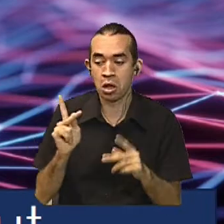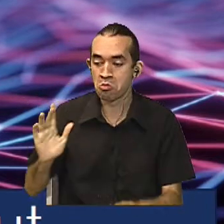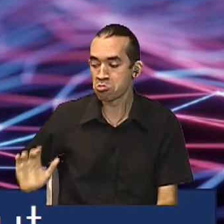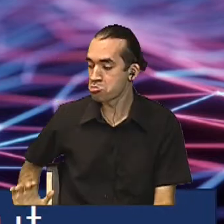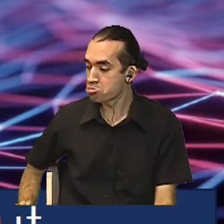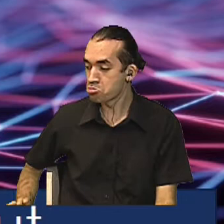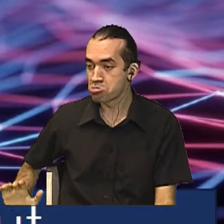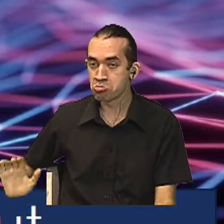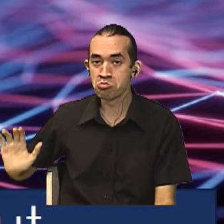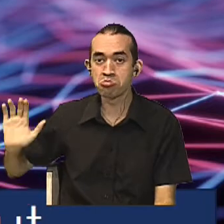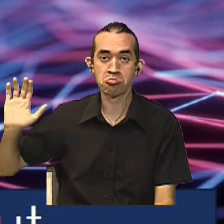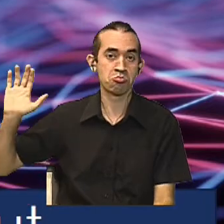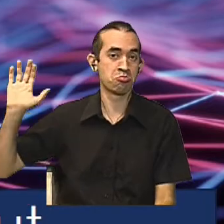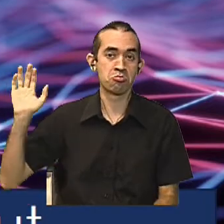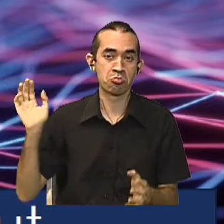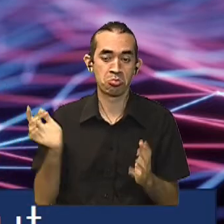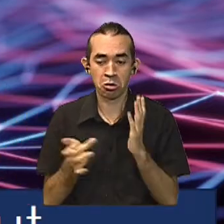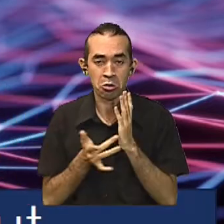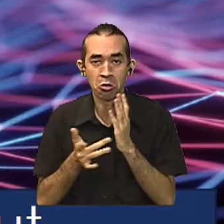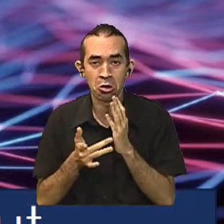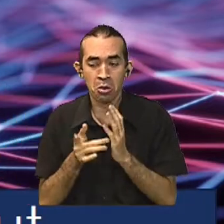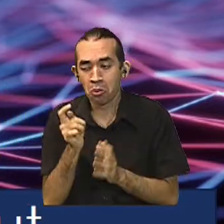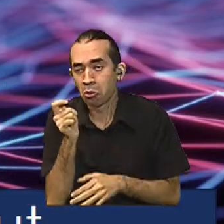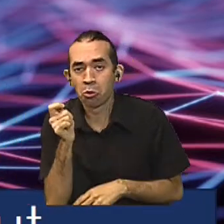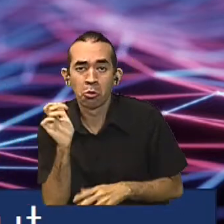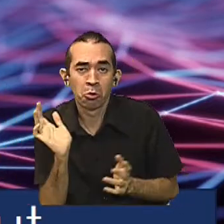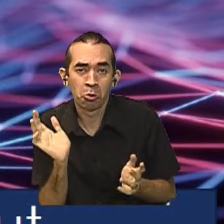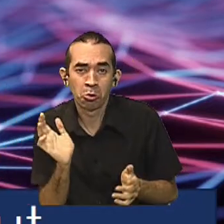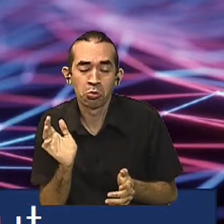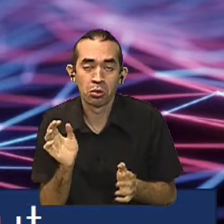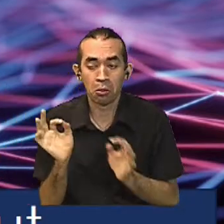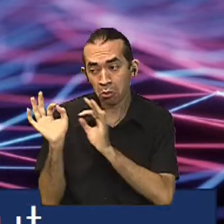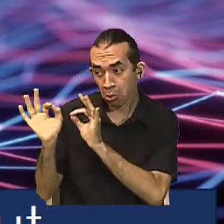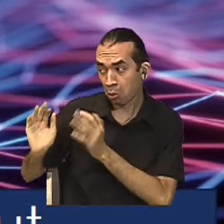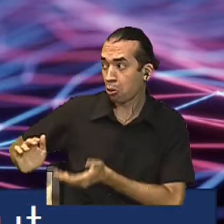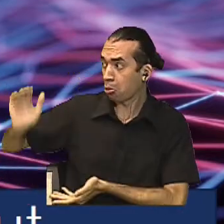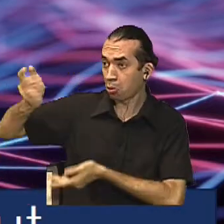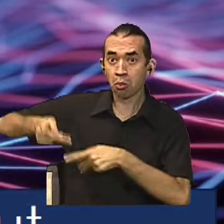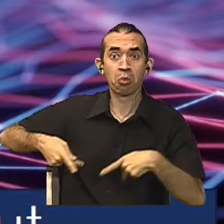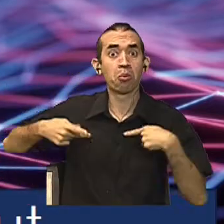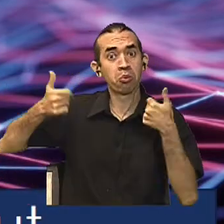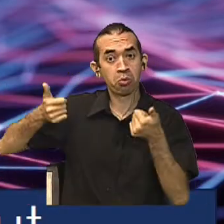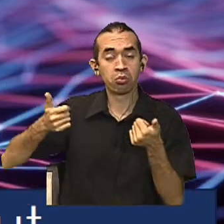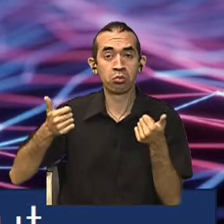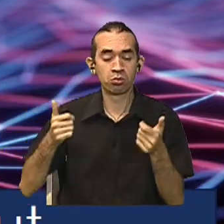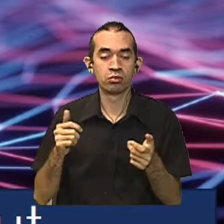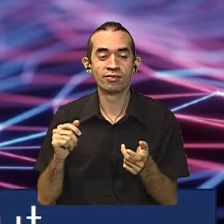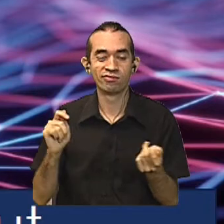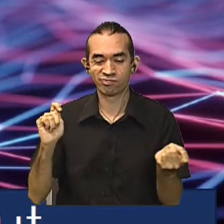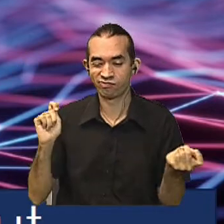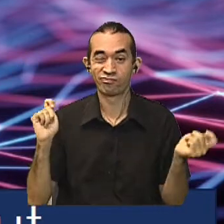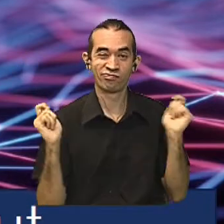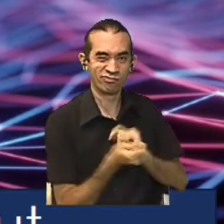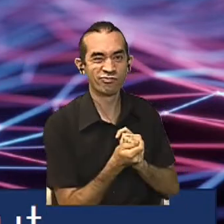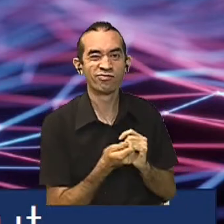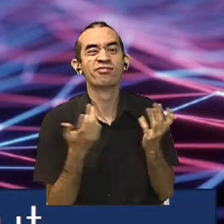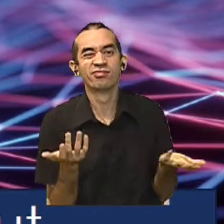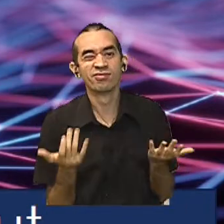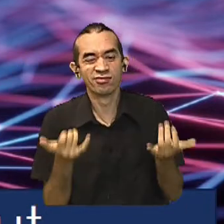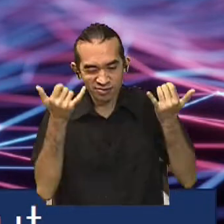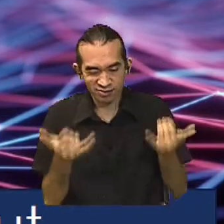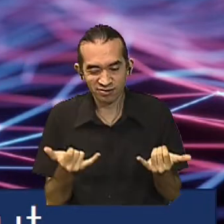without so much technology, and they did it well. But times have changed, and